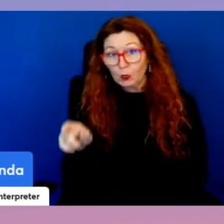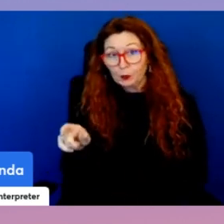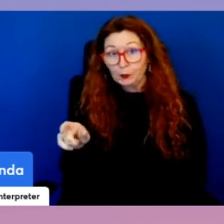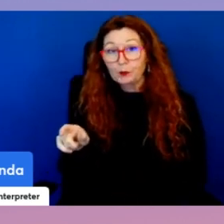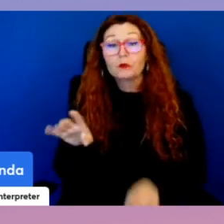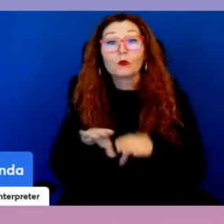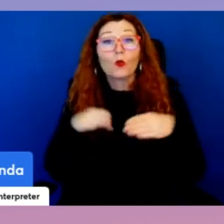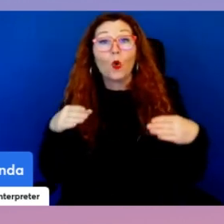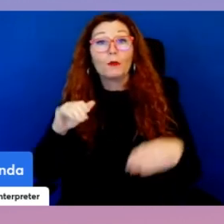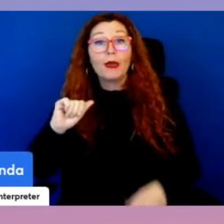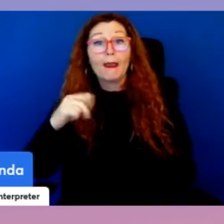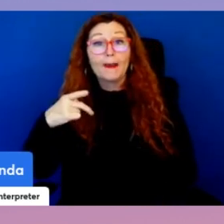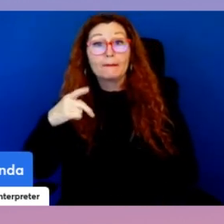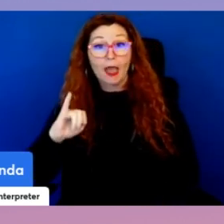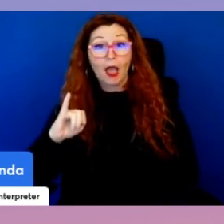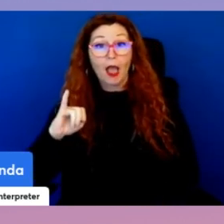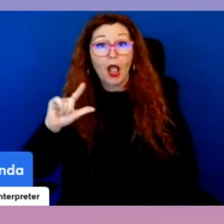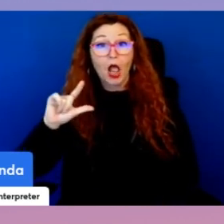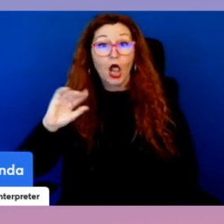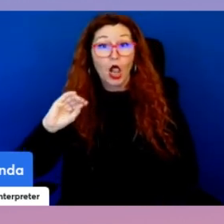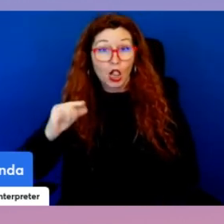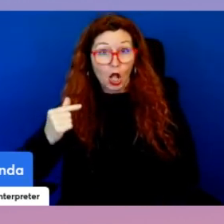API logs.